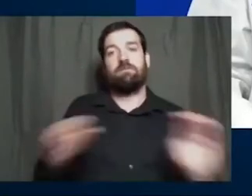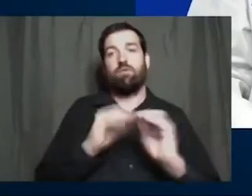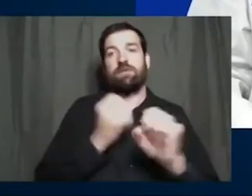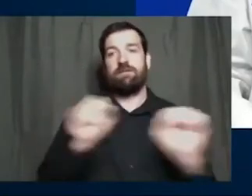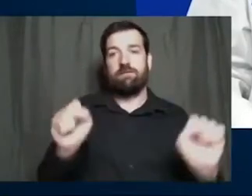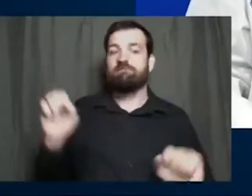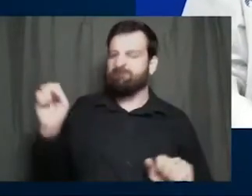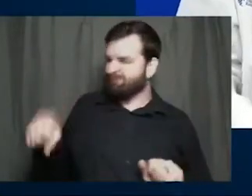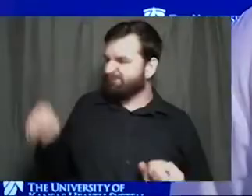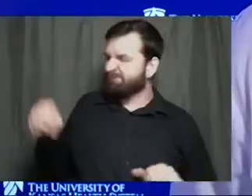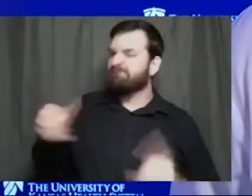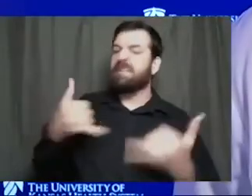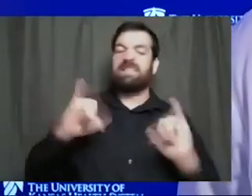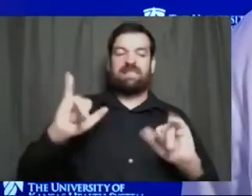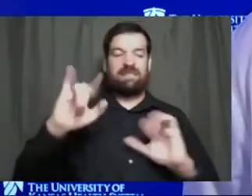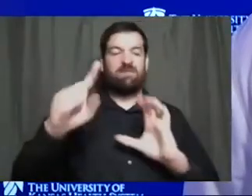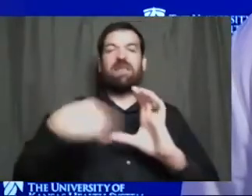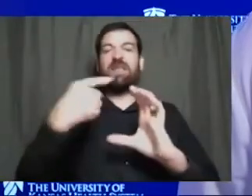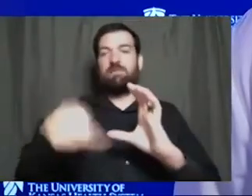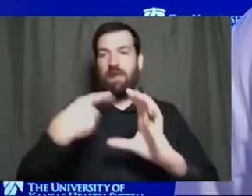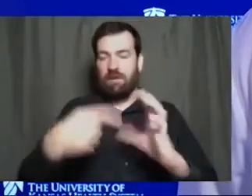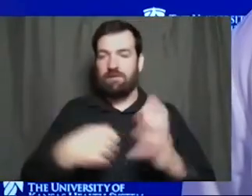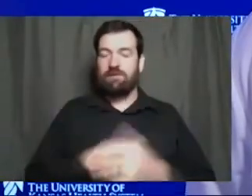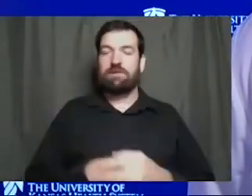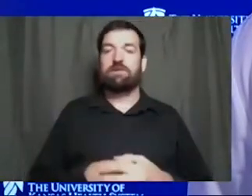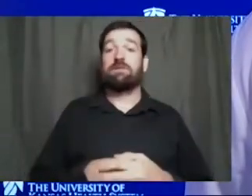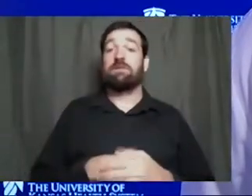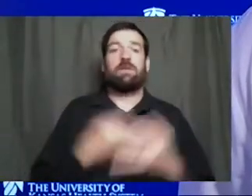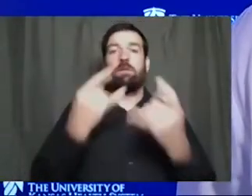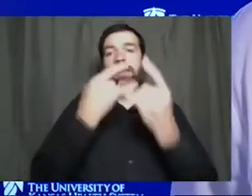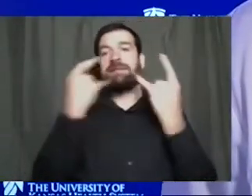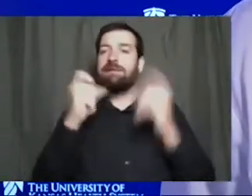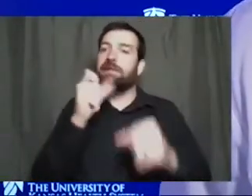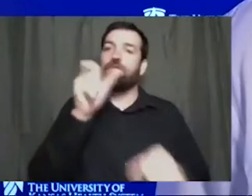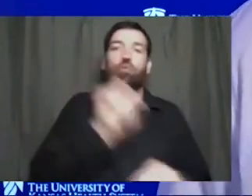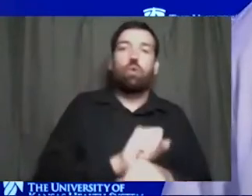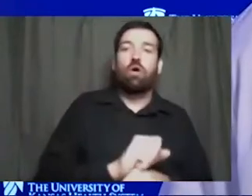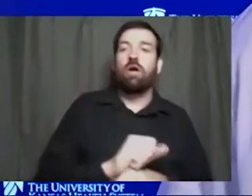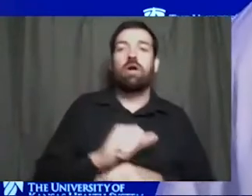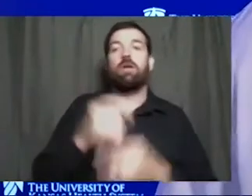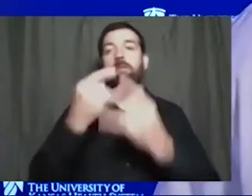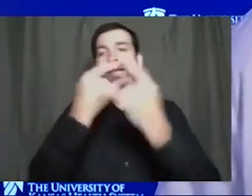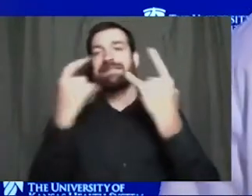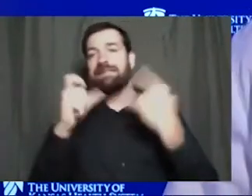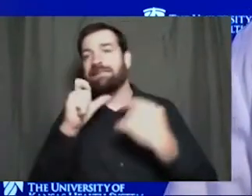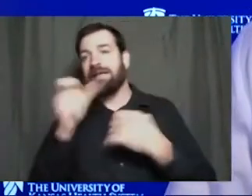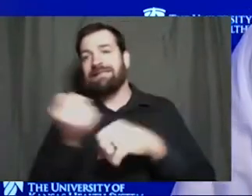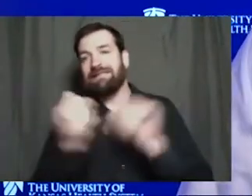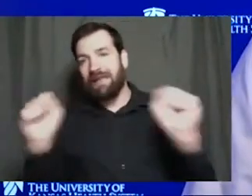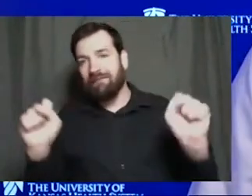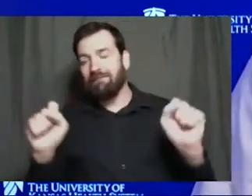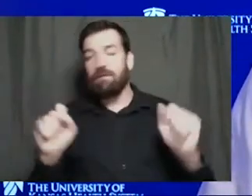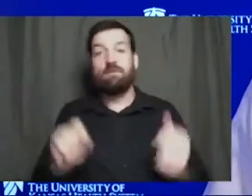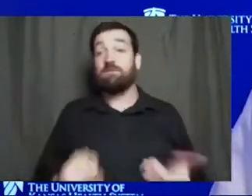emails about this and debates. Masking doesn't work. Masking isn't safe. You know, that is absolutely not true.